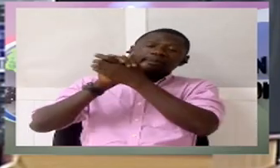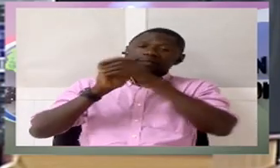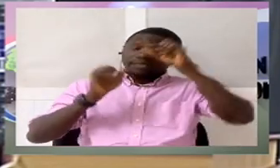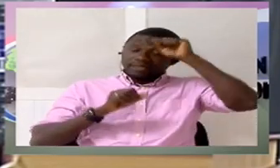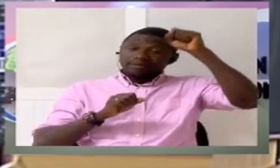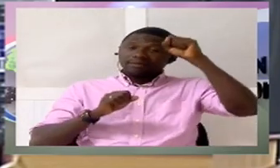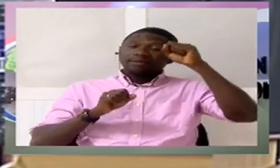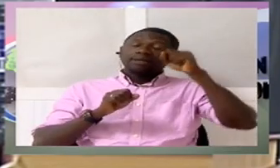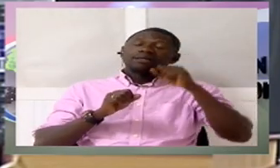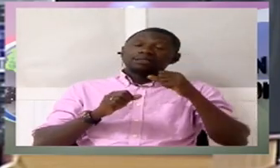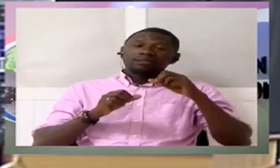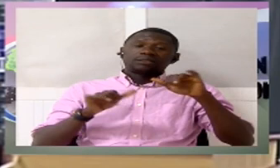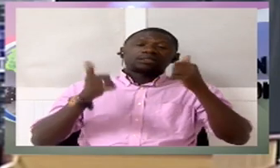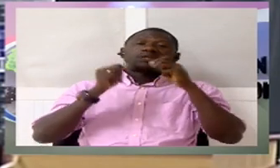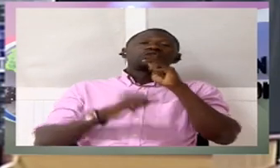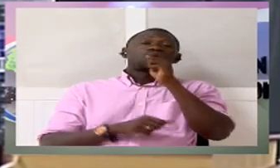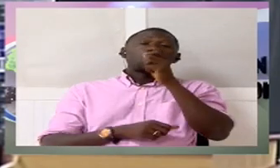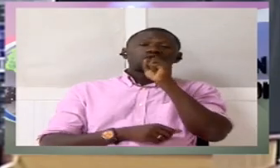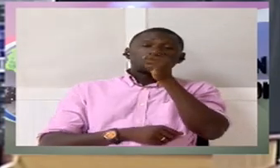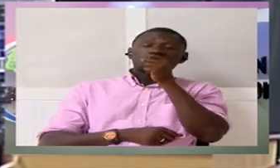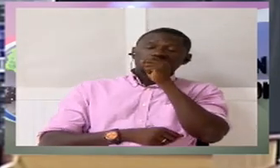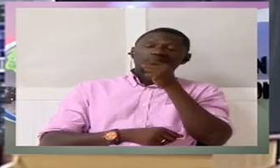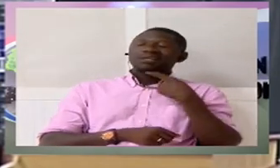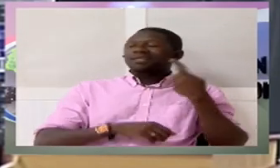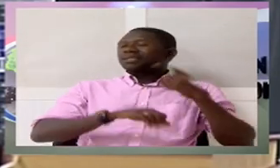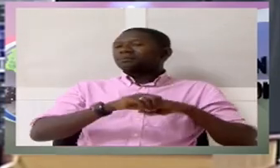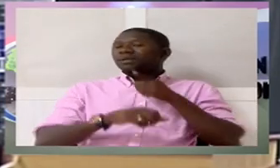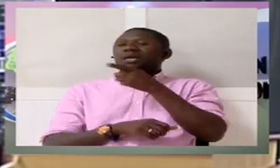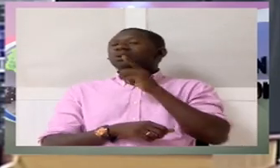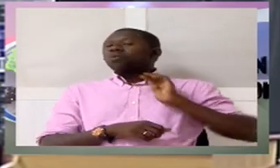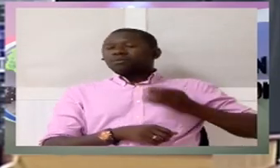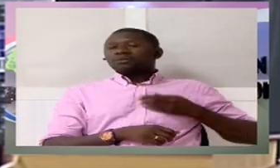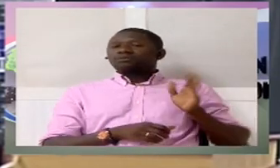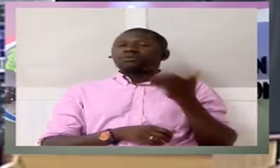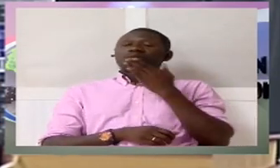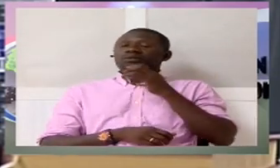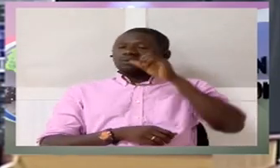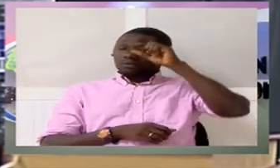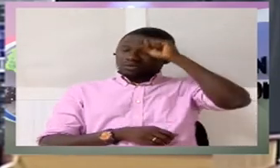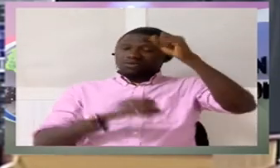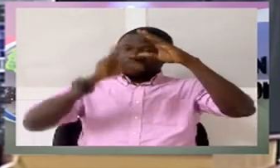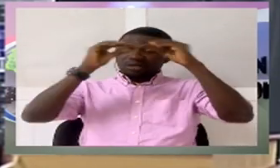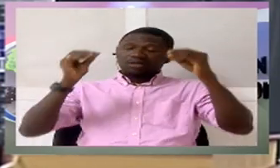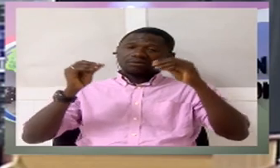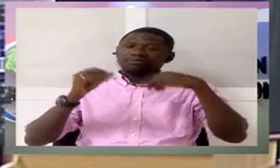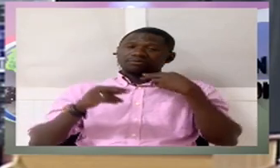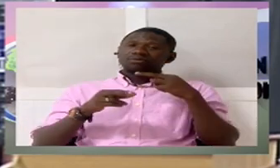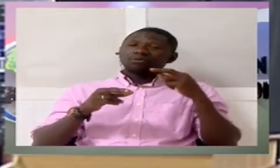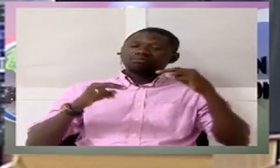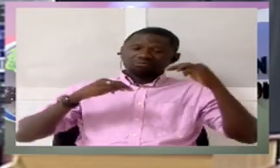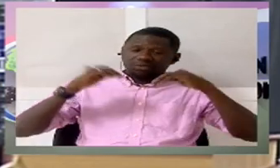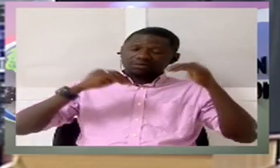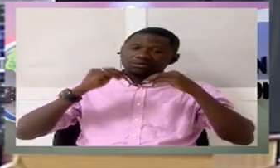closed the doors. Otumo musulingo tata reception of the state house. At that time, the lady had gone to the state house for a reception.